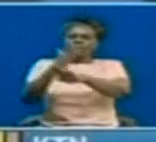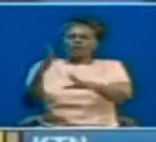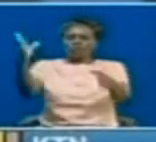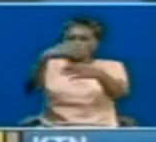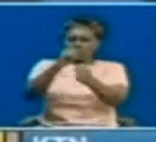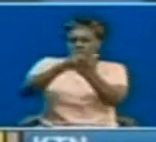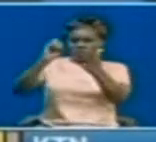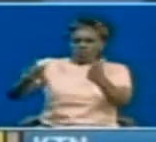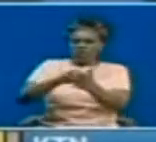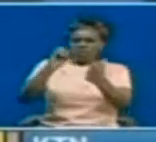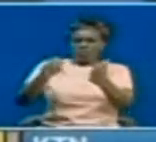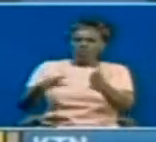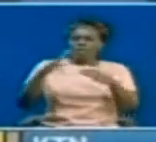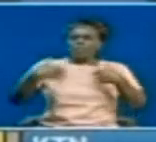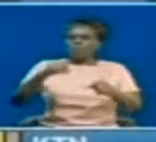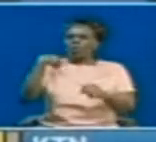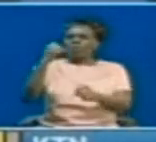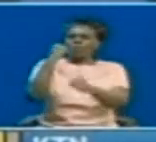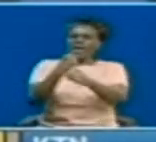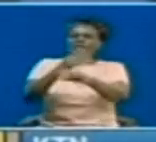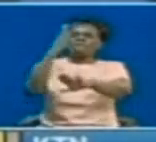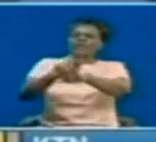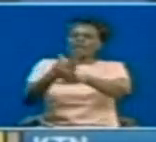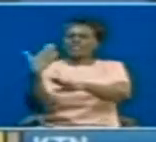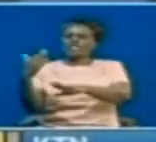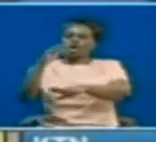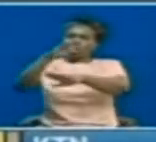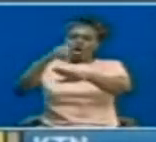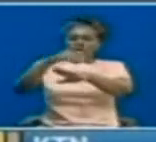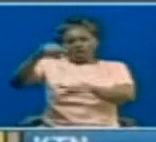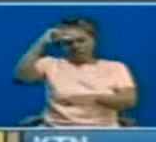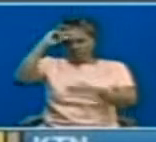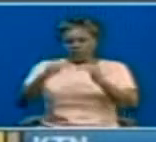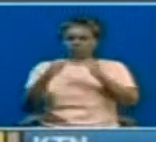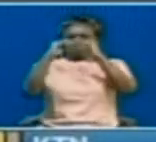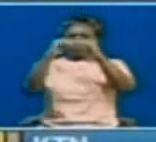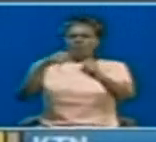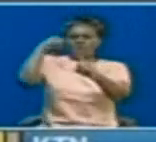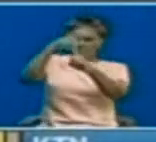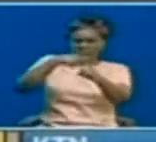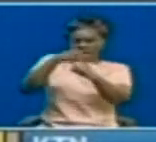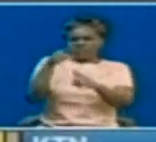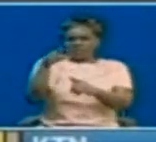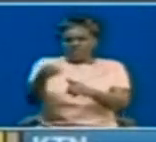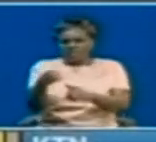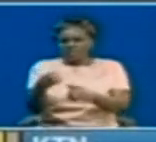out marketers and makers of counterfeit goods. They're also calling on the government to scale up its fight against the trade that is